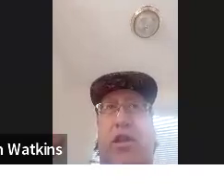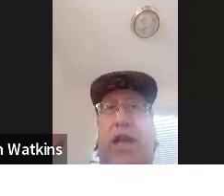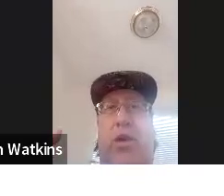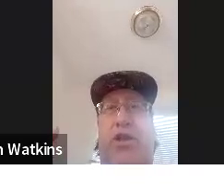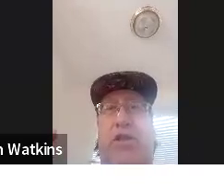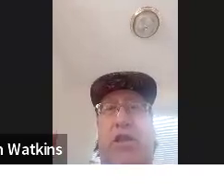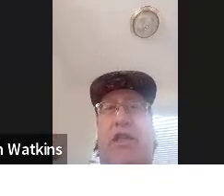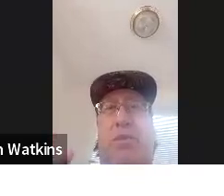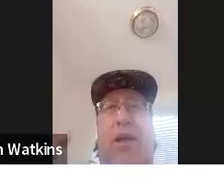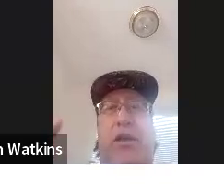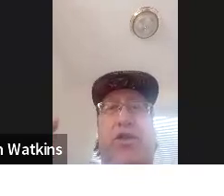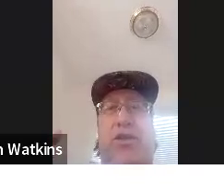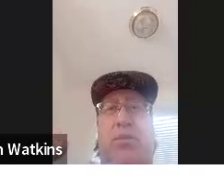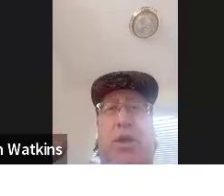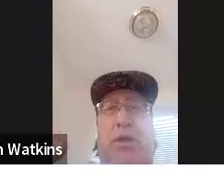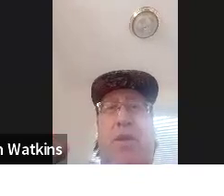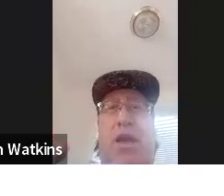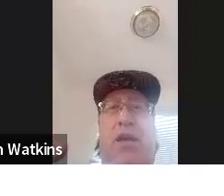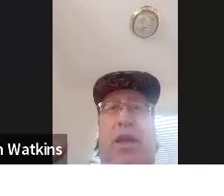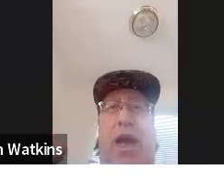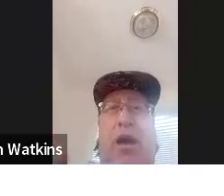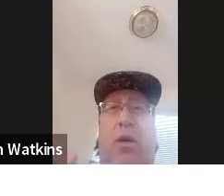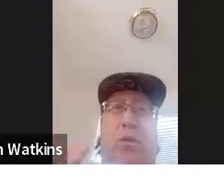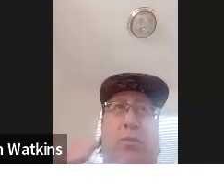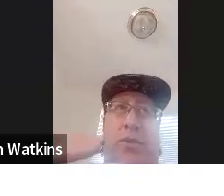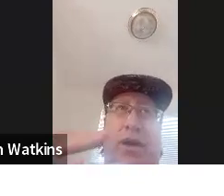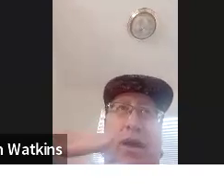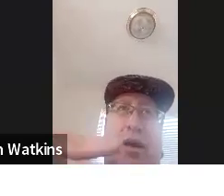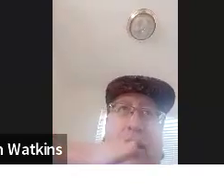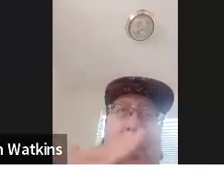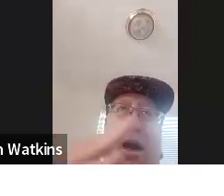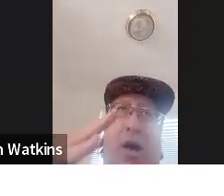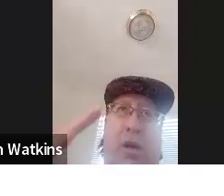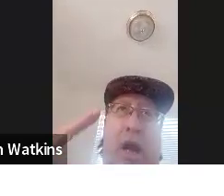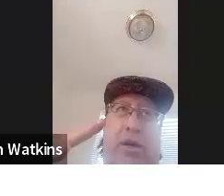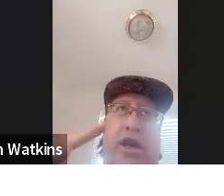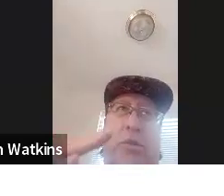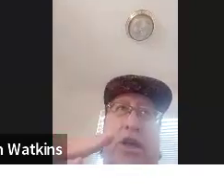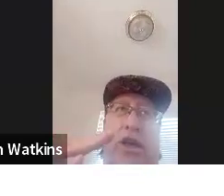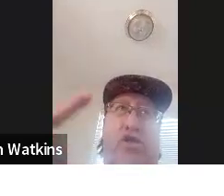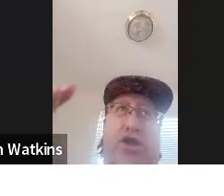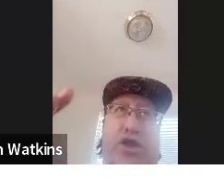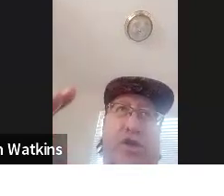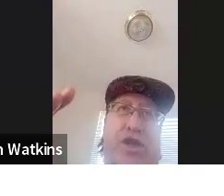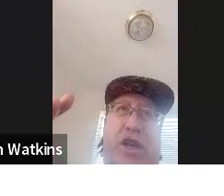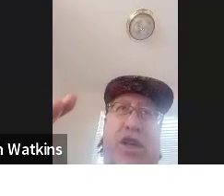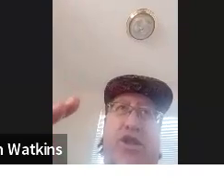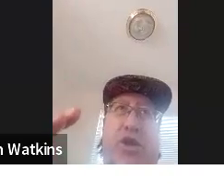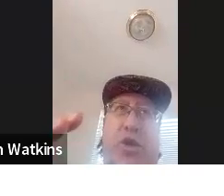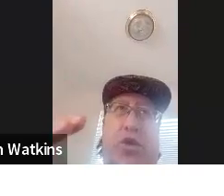other languages like Spanish or something, like how are they going to be